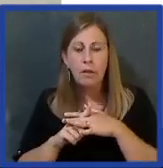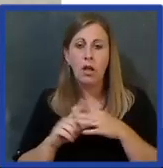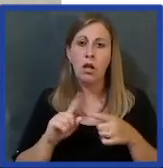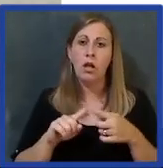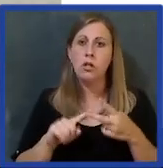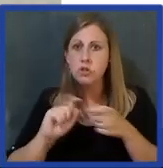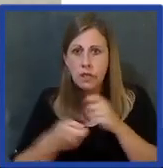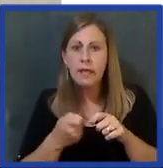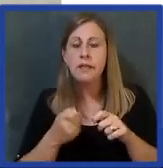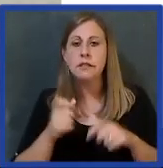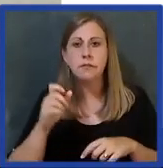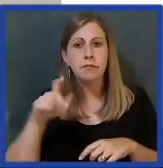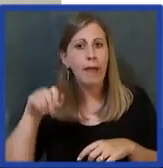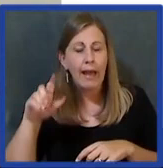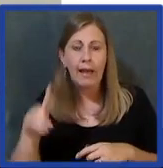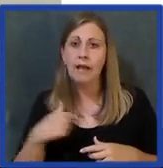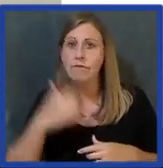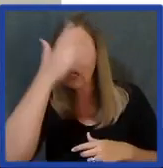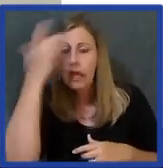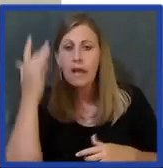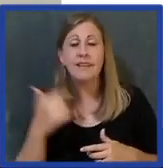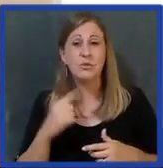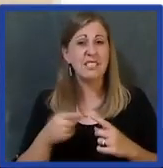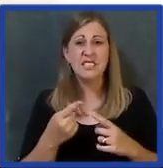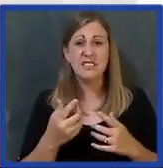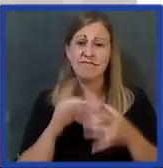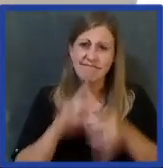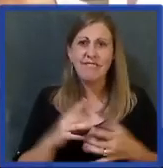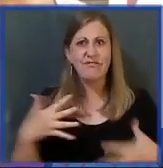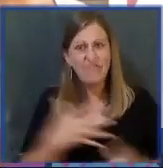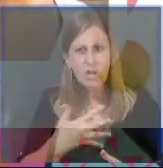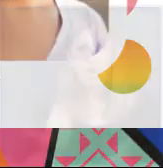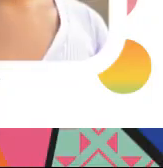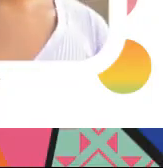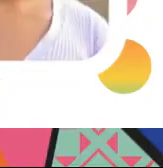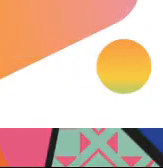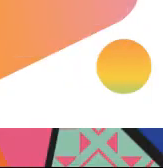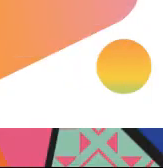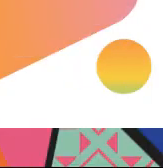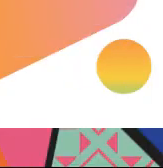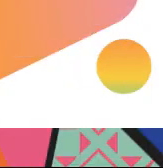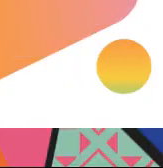or pad. It was just, again, it was a lot of fear. I could cup.